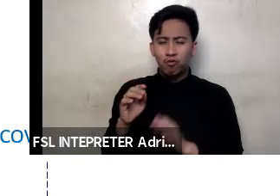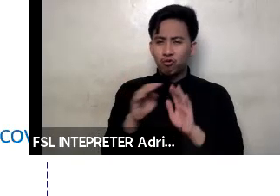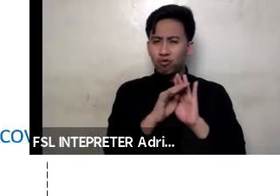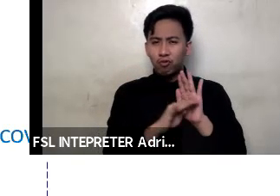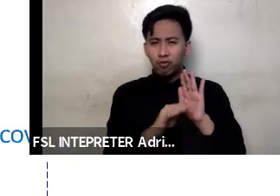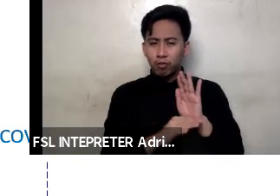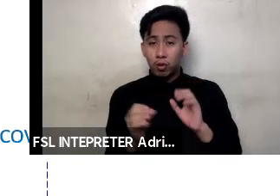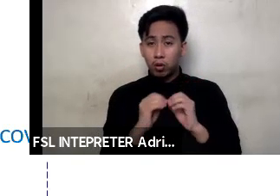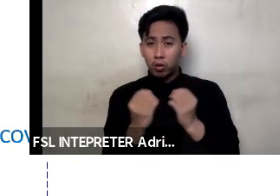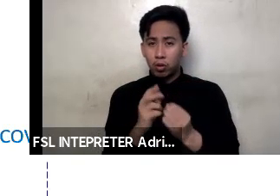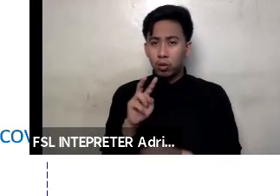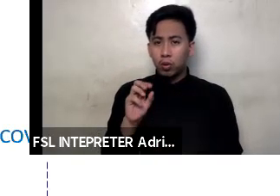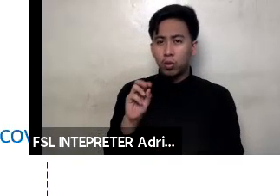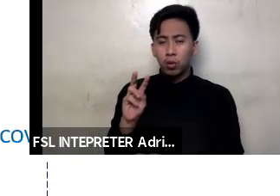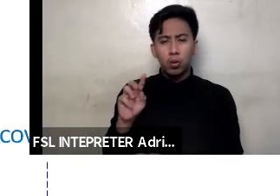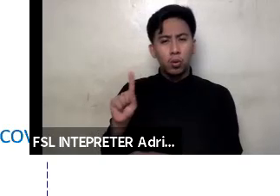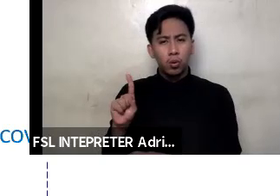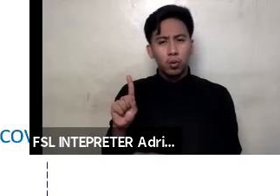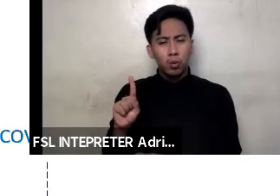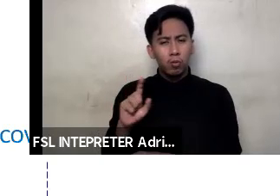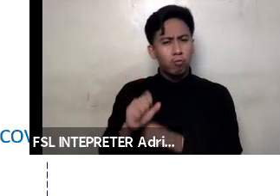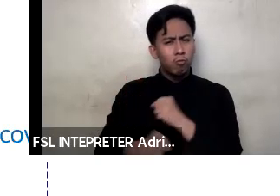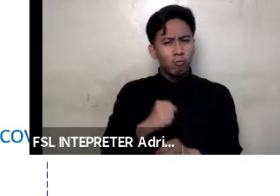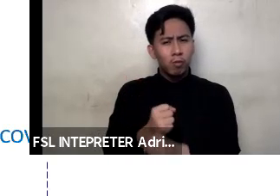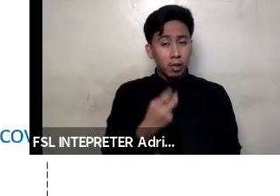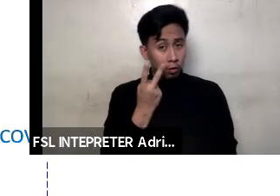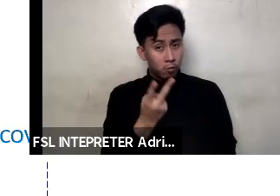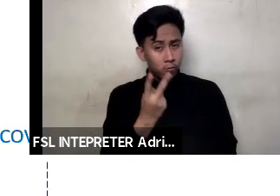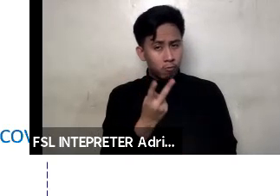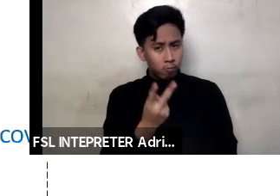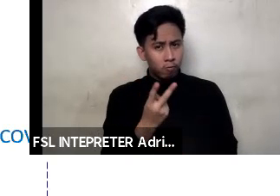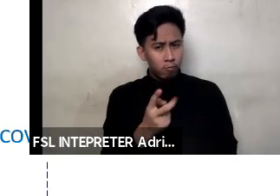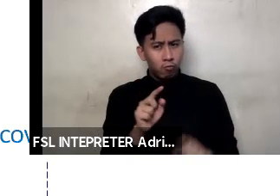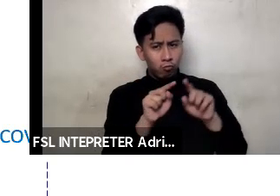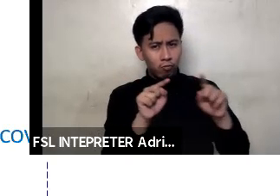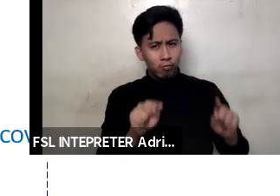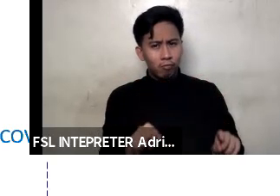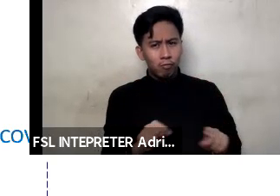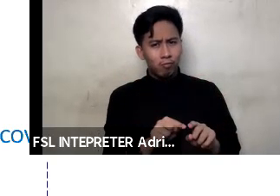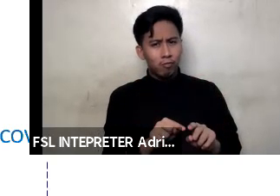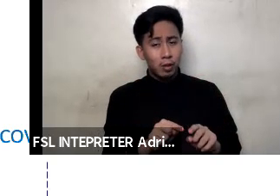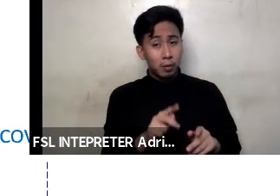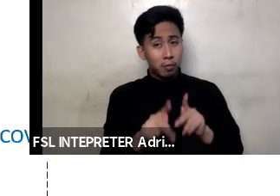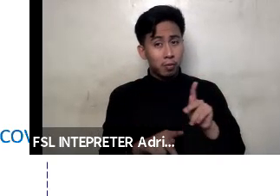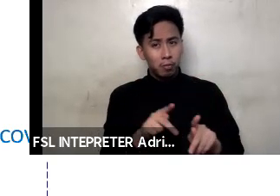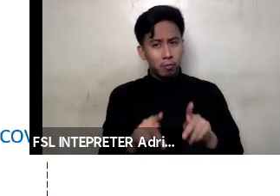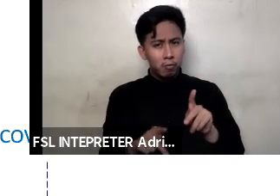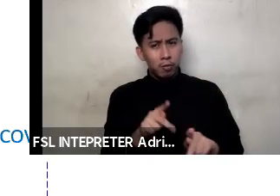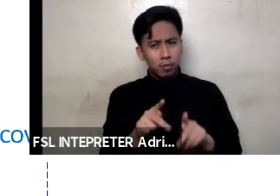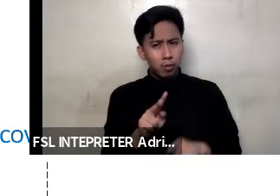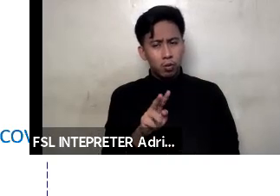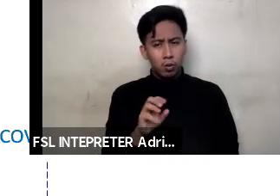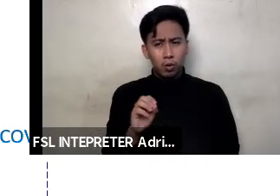in 2021. You can see here that the prevalence of undernourished people from 2005